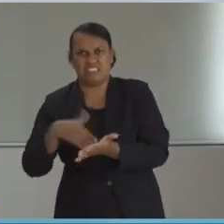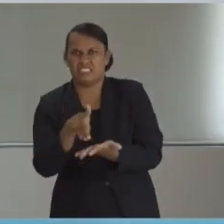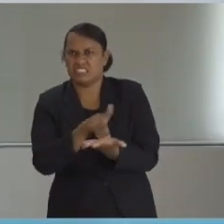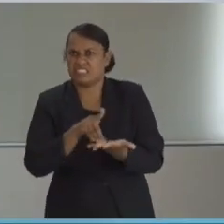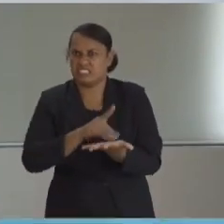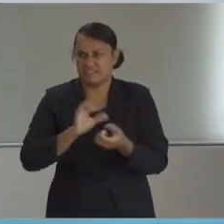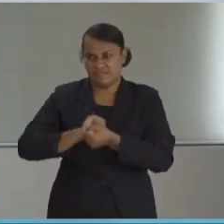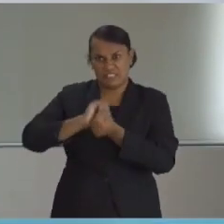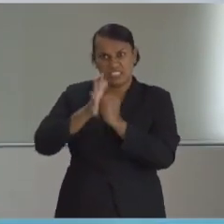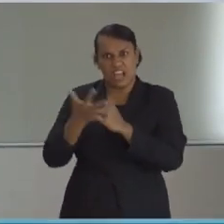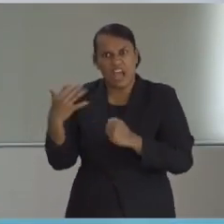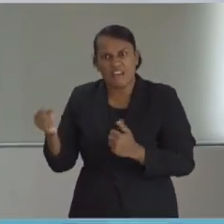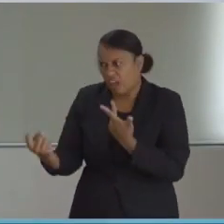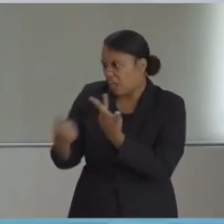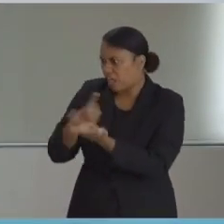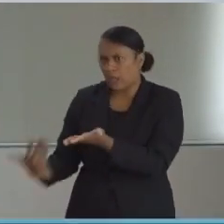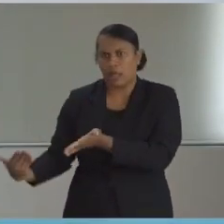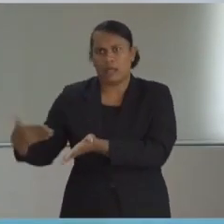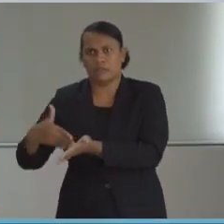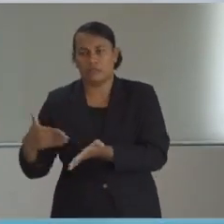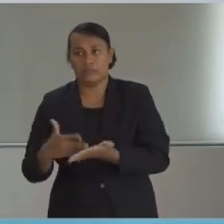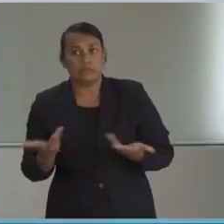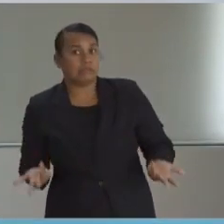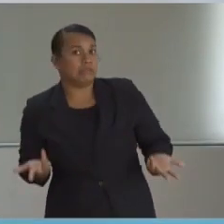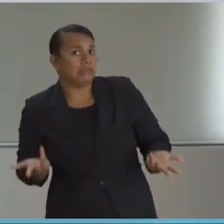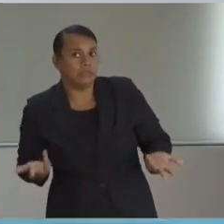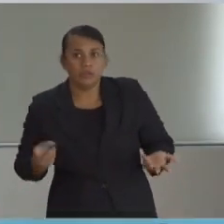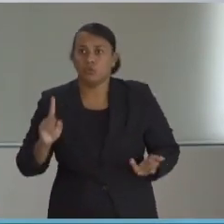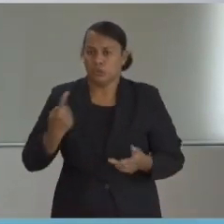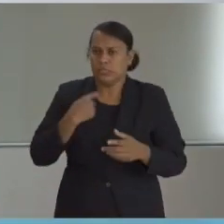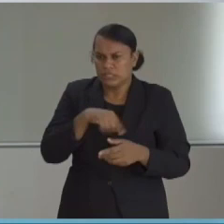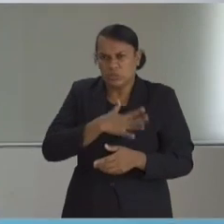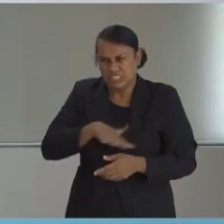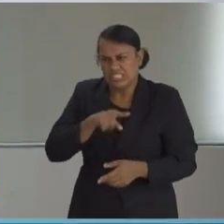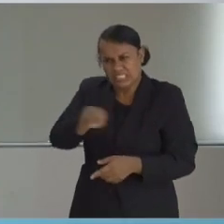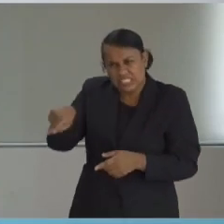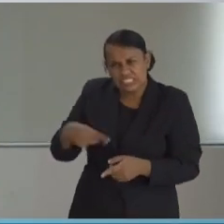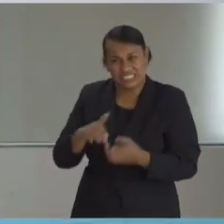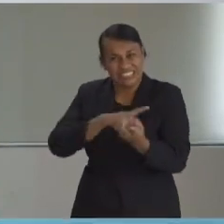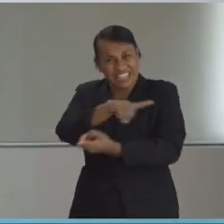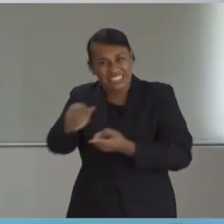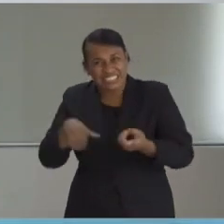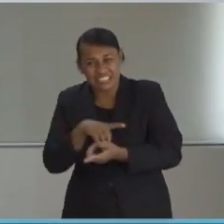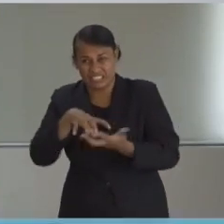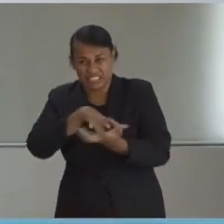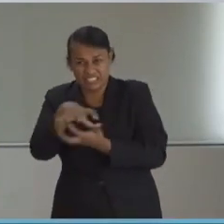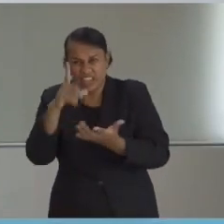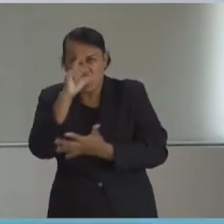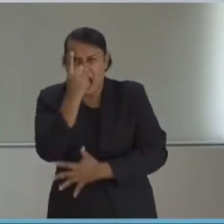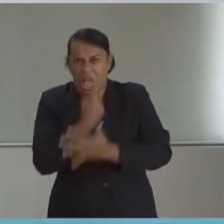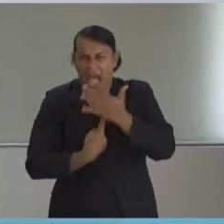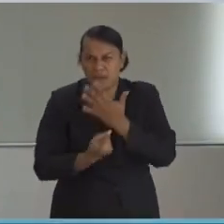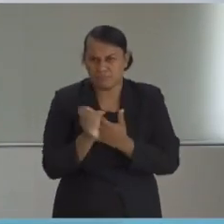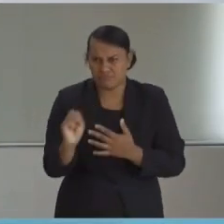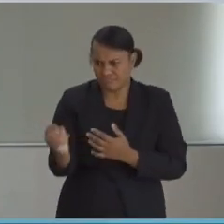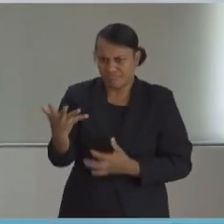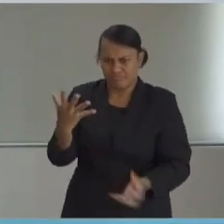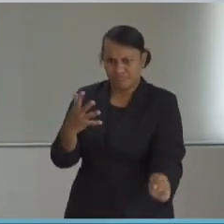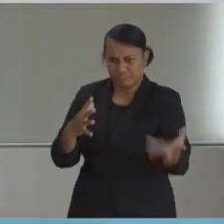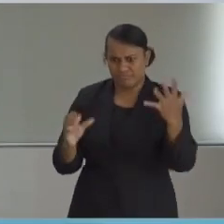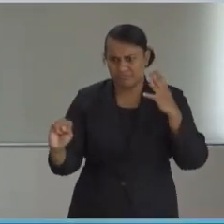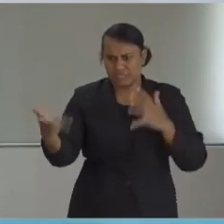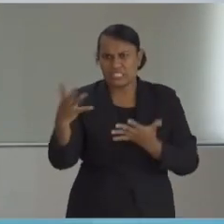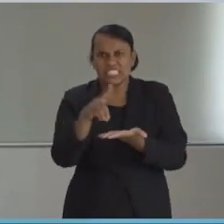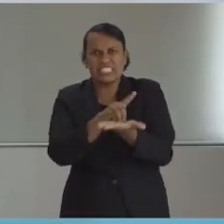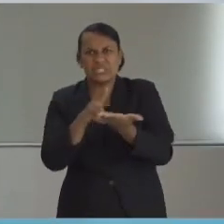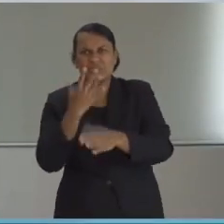place, particularly vector-borne diseases and the others that do come